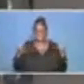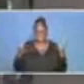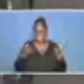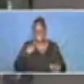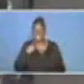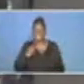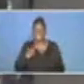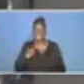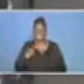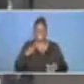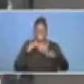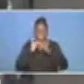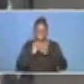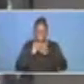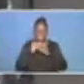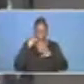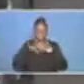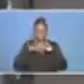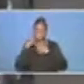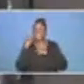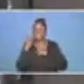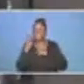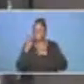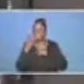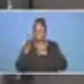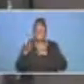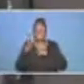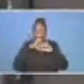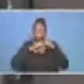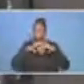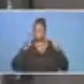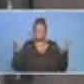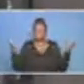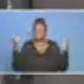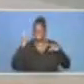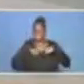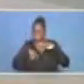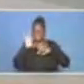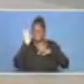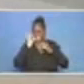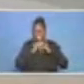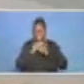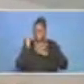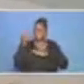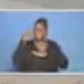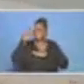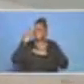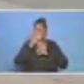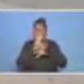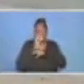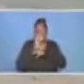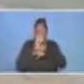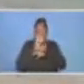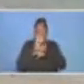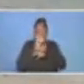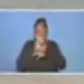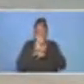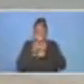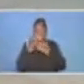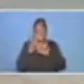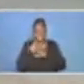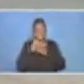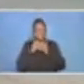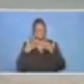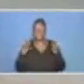one thing. You put me on the spot, and I couldn't even think of one thing to complain about. But, the beauty, the kindness, everything is